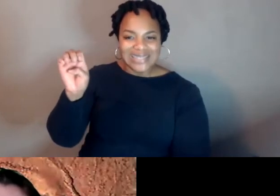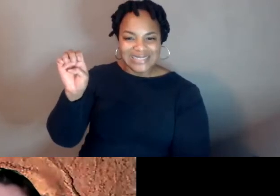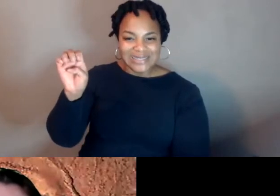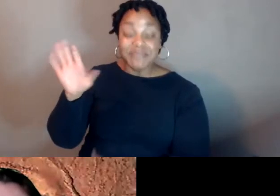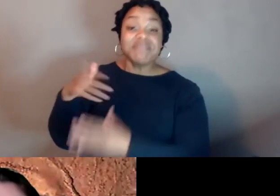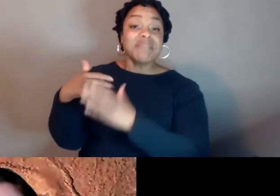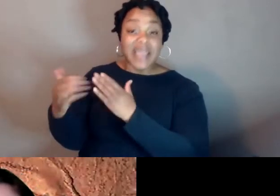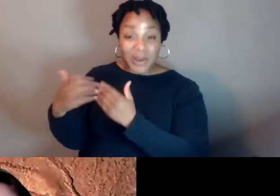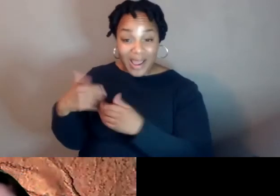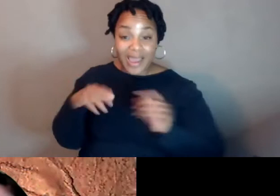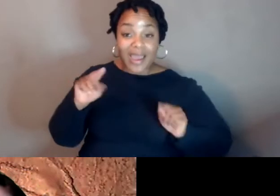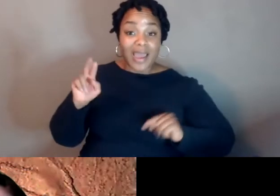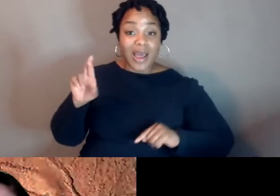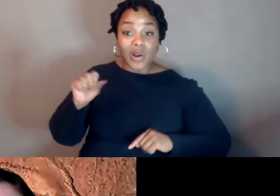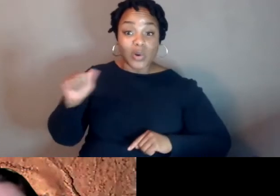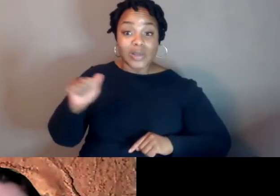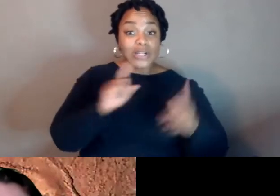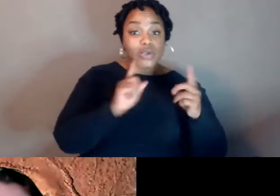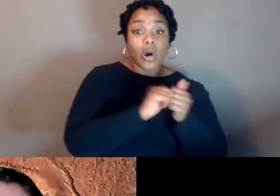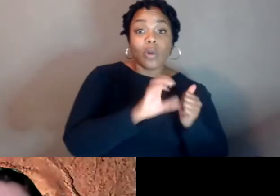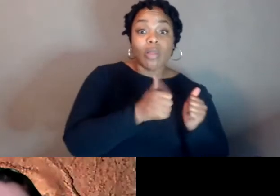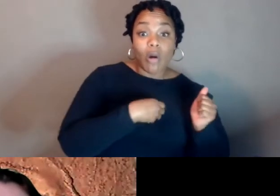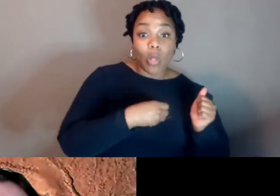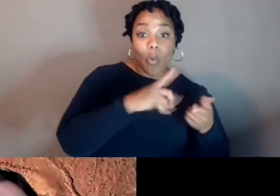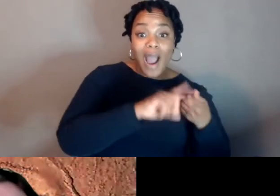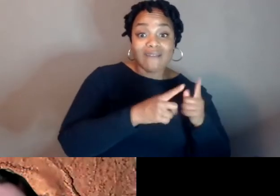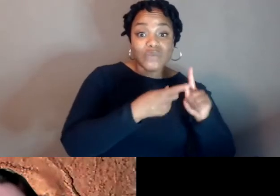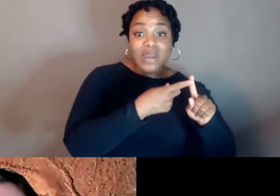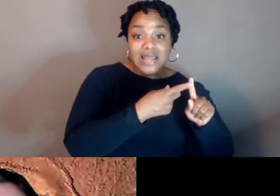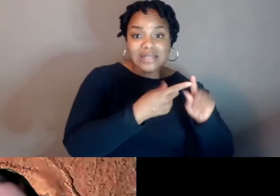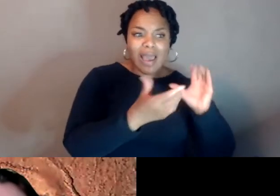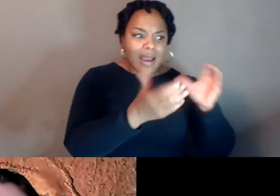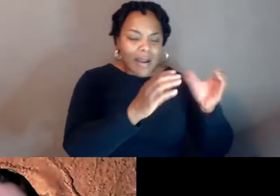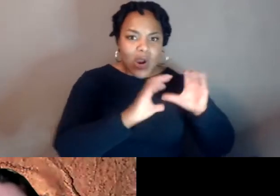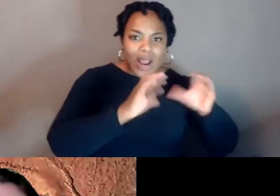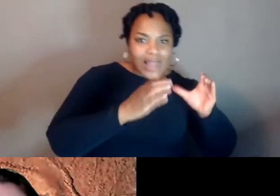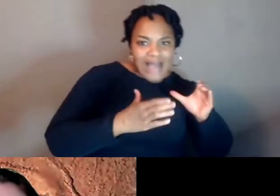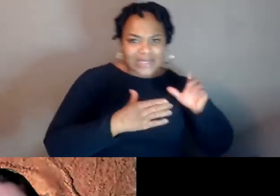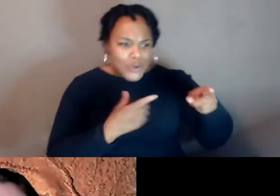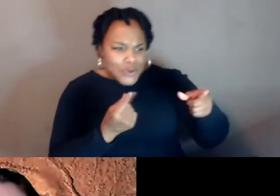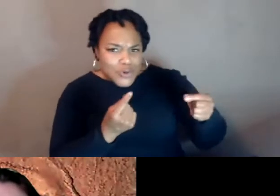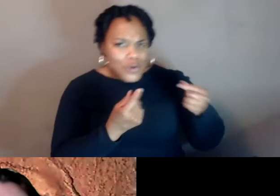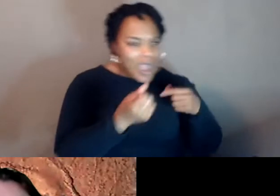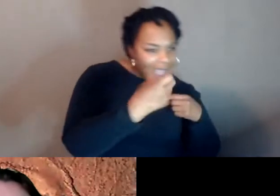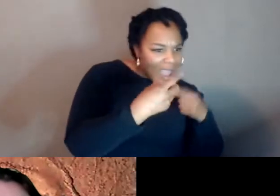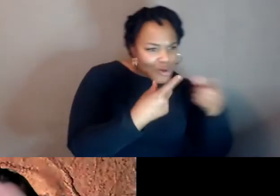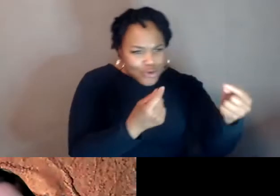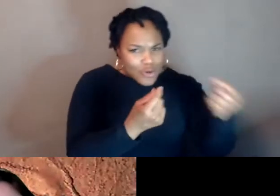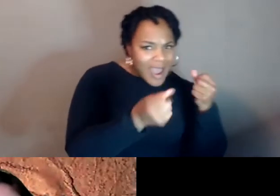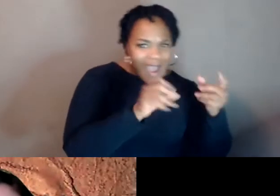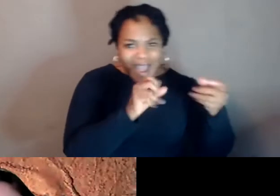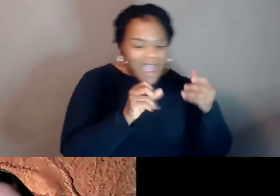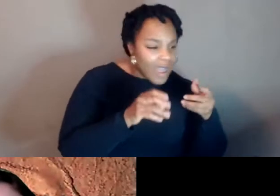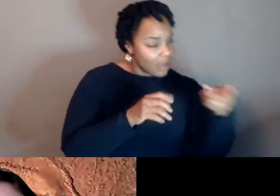young lady said, oh, we're studying Shakespeare. So Narissa goes, well, we're not. So she